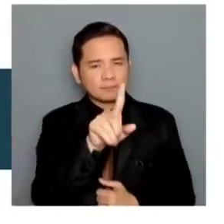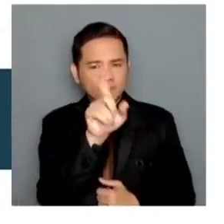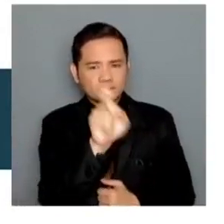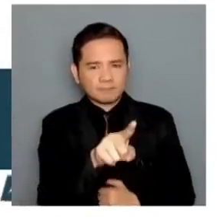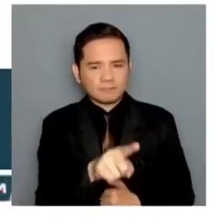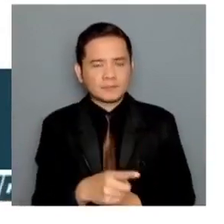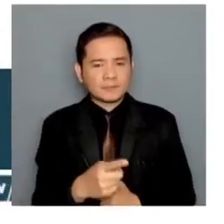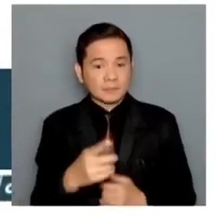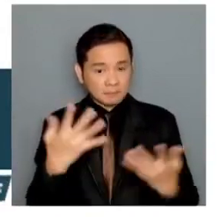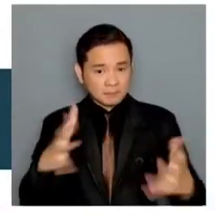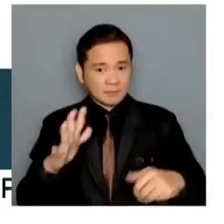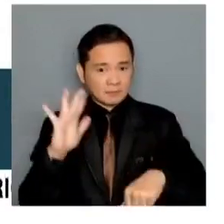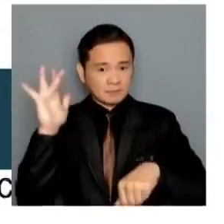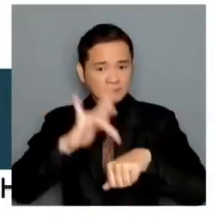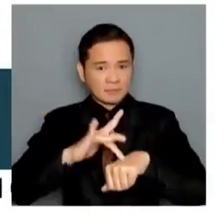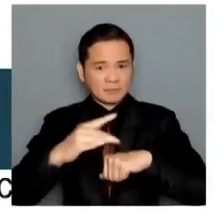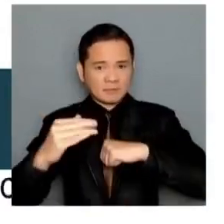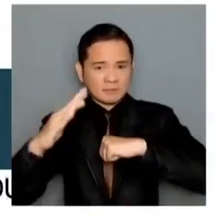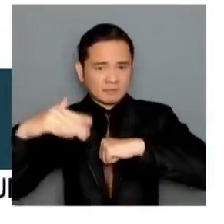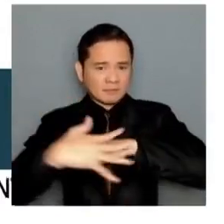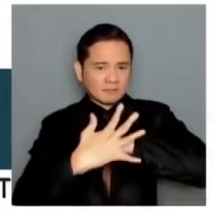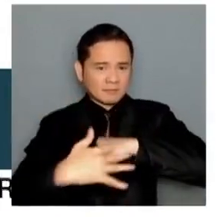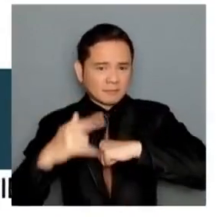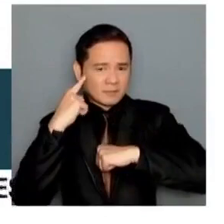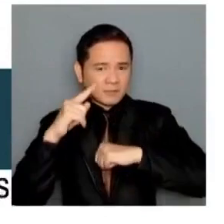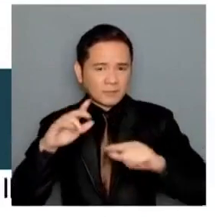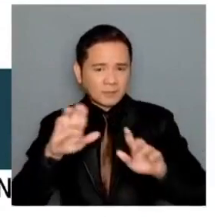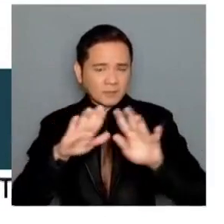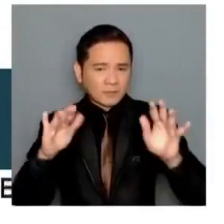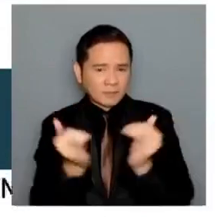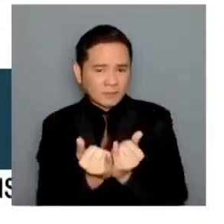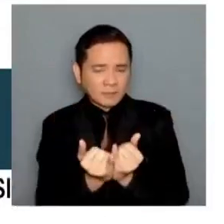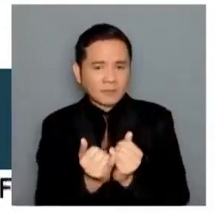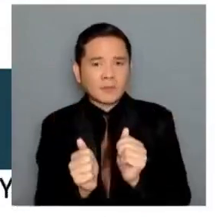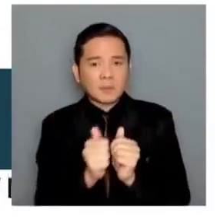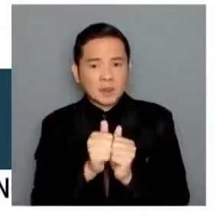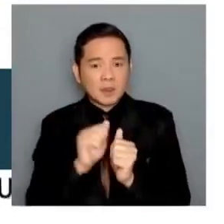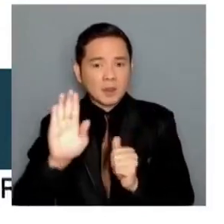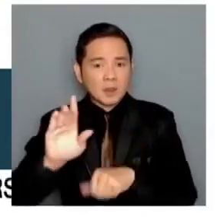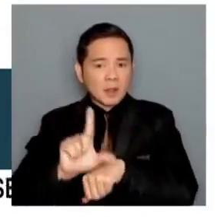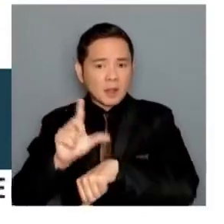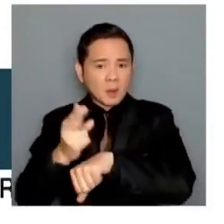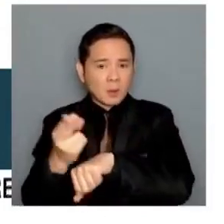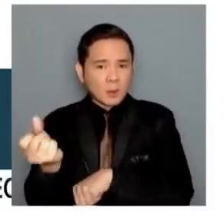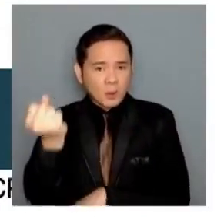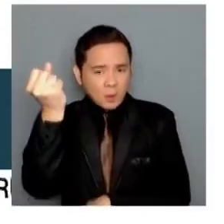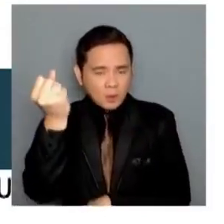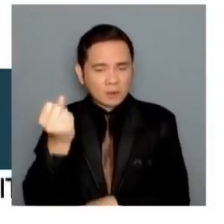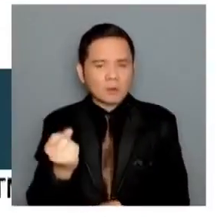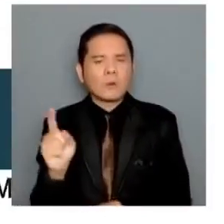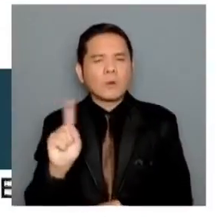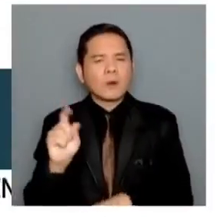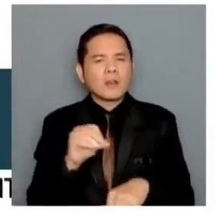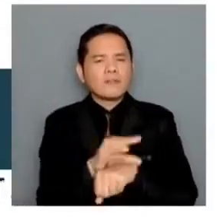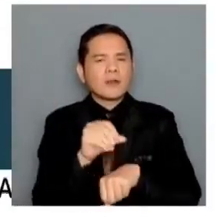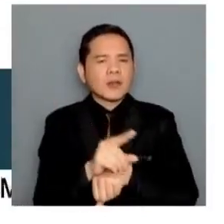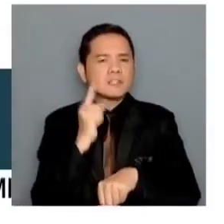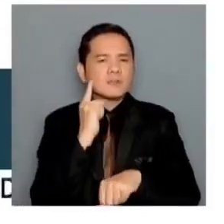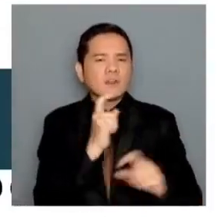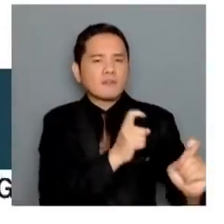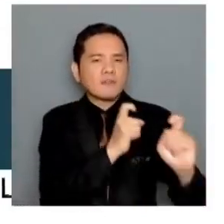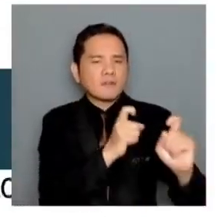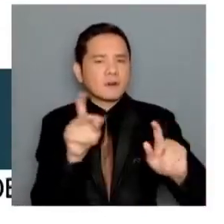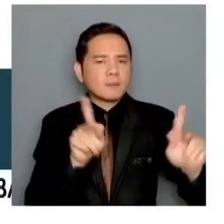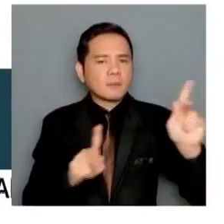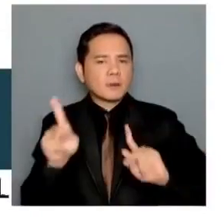reached the shoreline of these specific barangays, that effectively puts their livelihood on hold. What is the advice to fishermen in these areas,